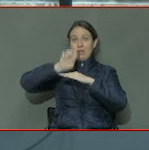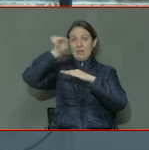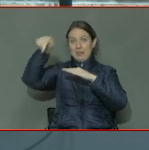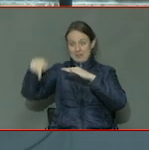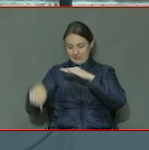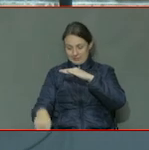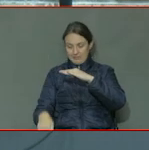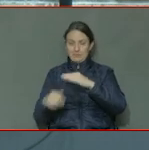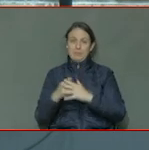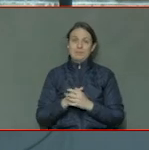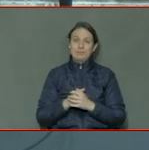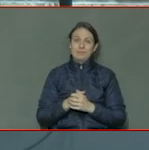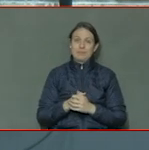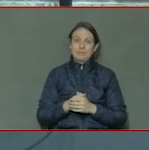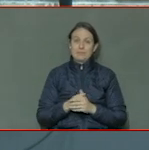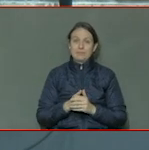important.